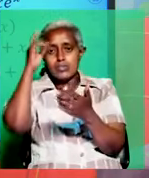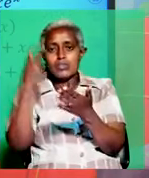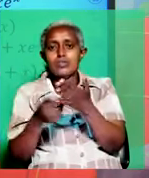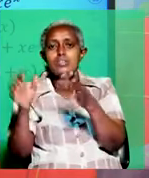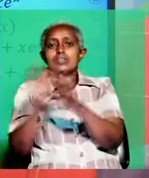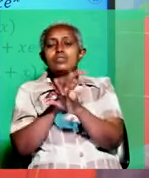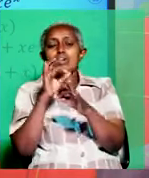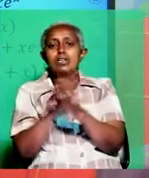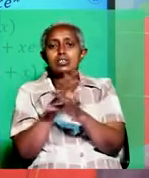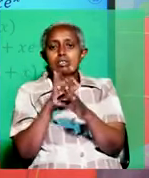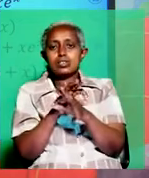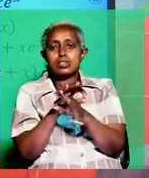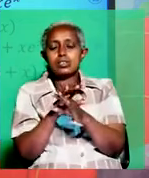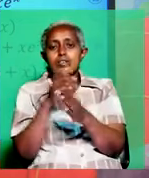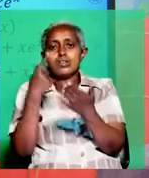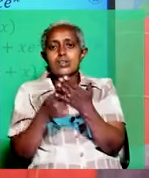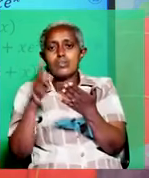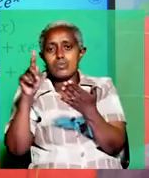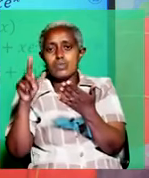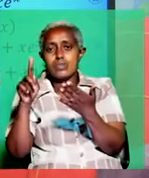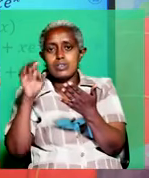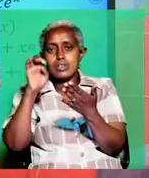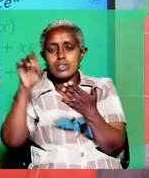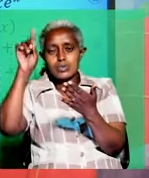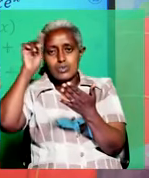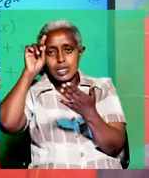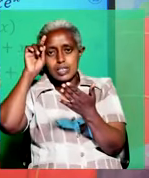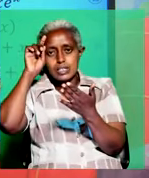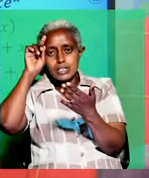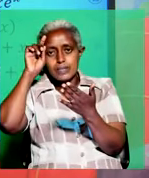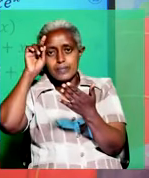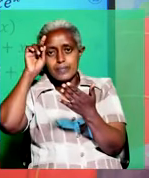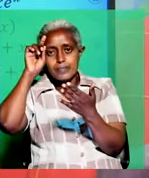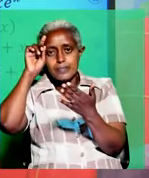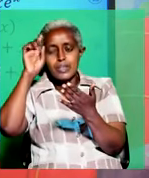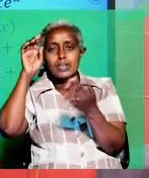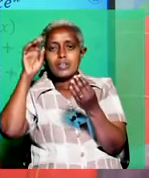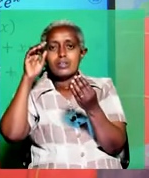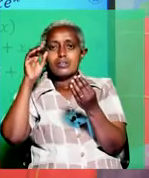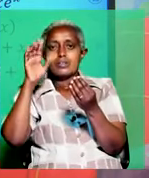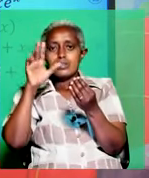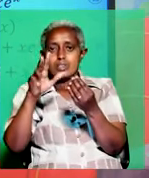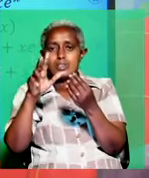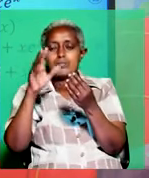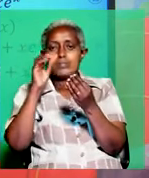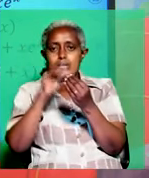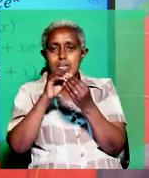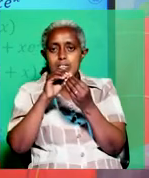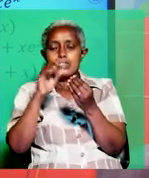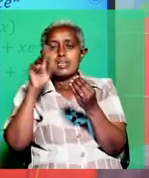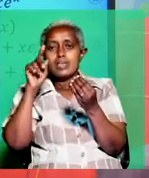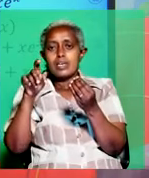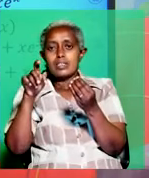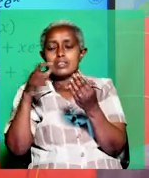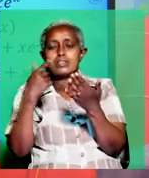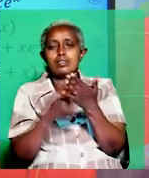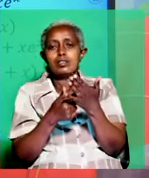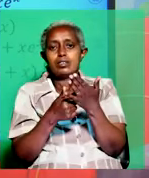function, you have this one, e raised to x into 3 plus x. As you can